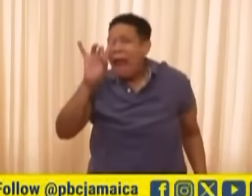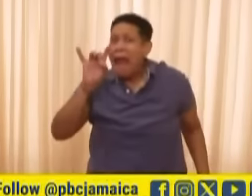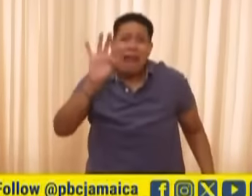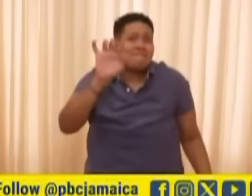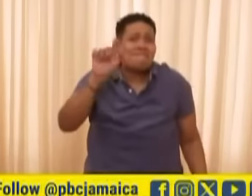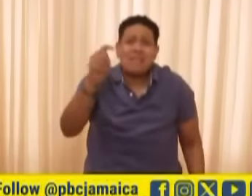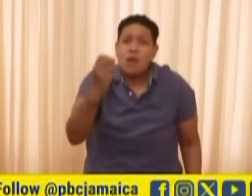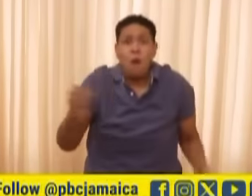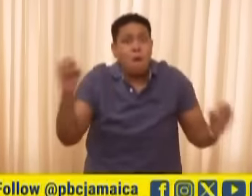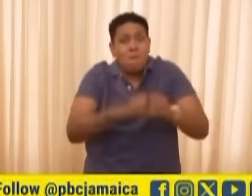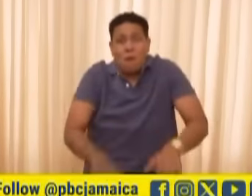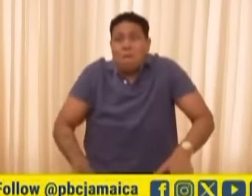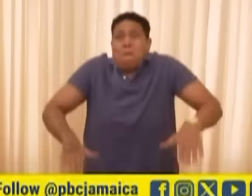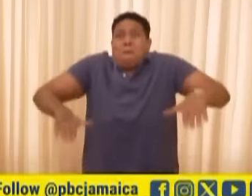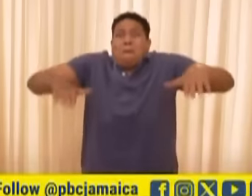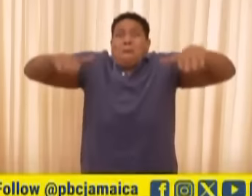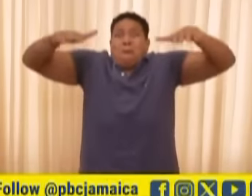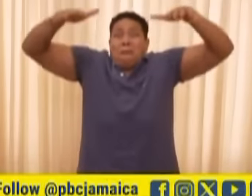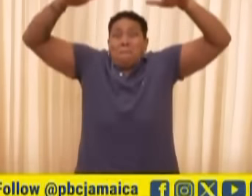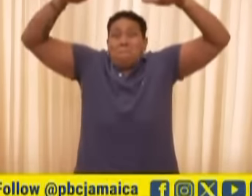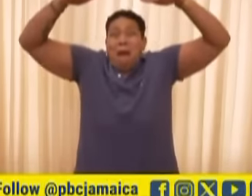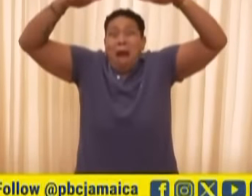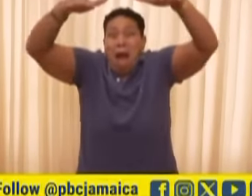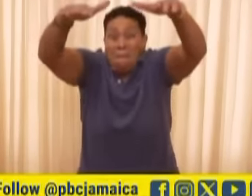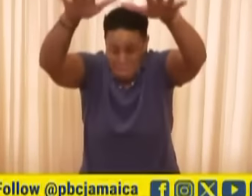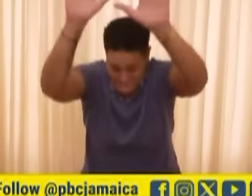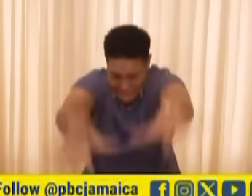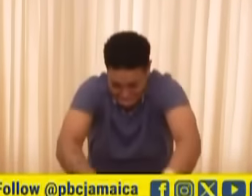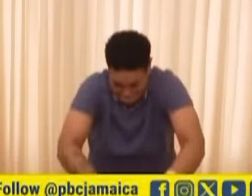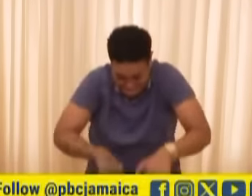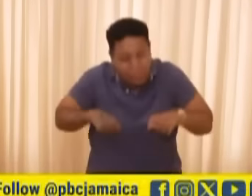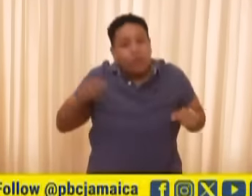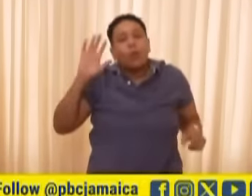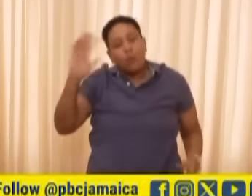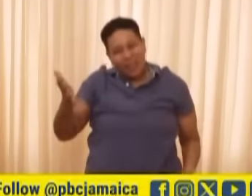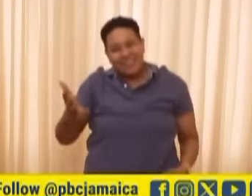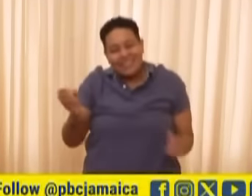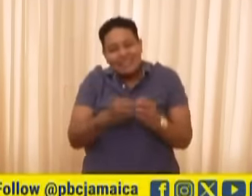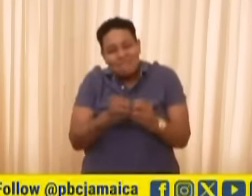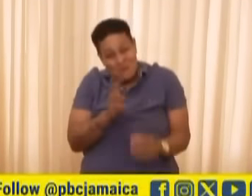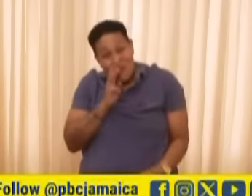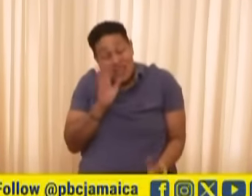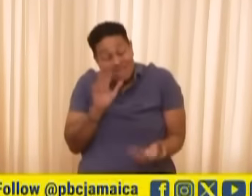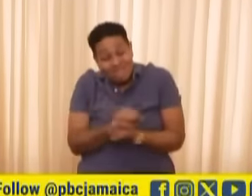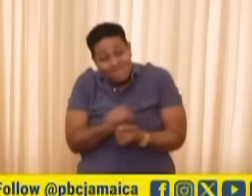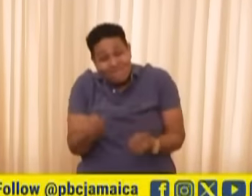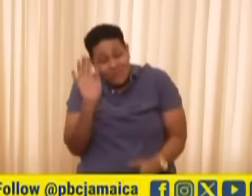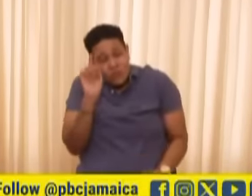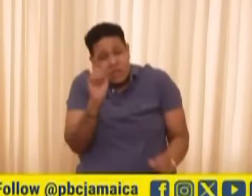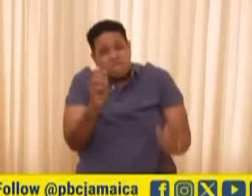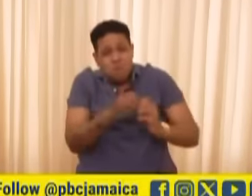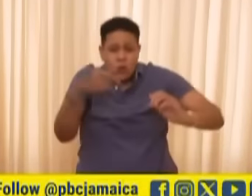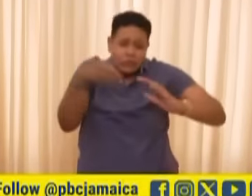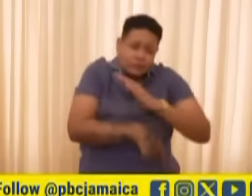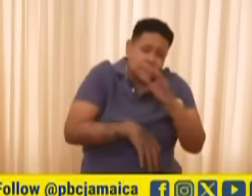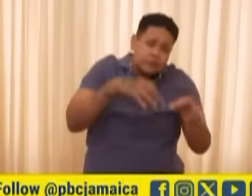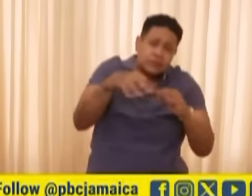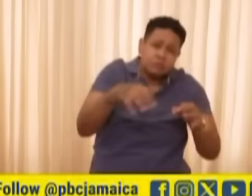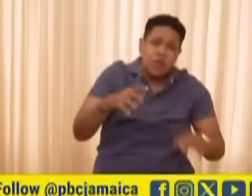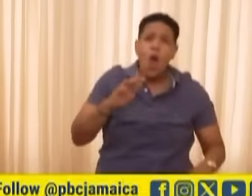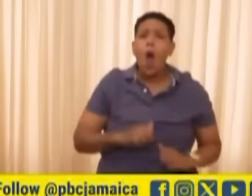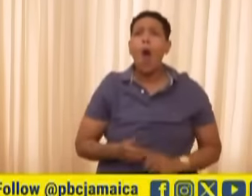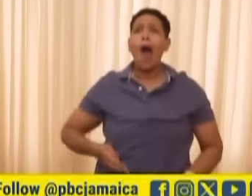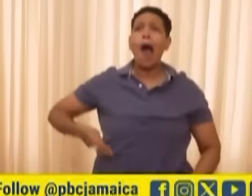or maybe more. So we will give you more details later in our later bulletins of the height of the